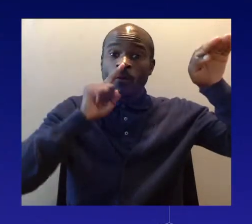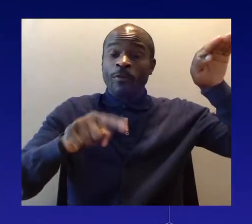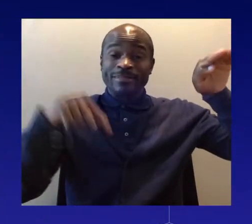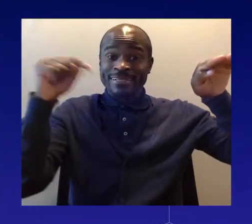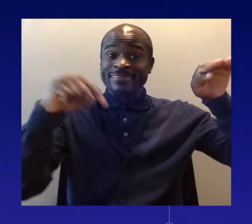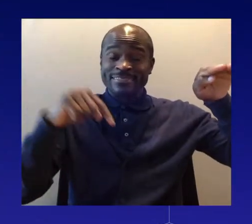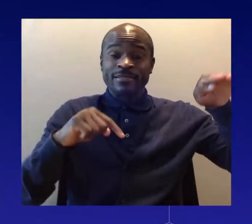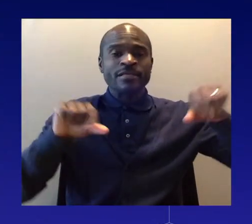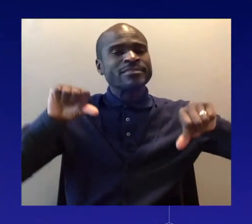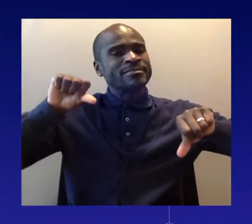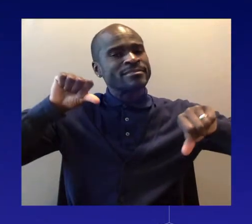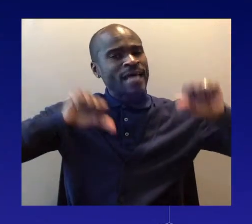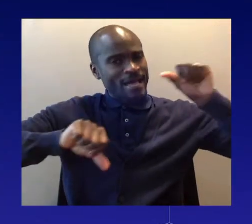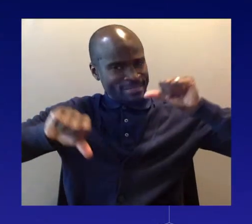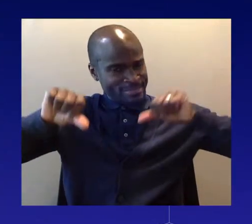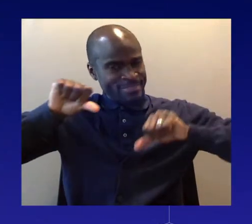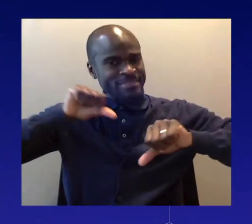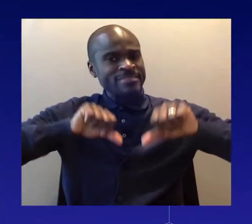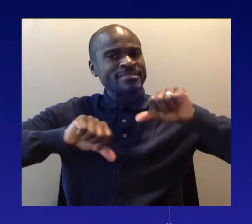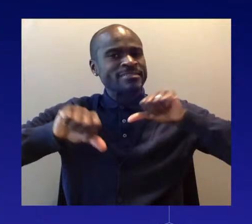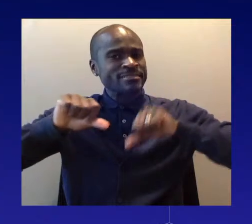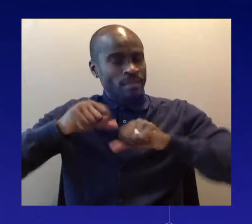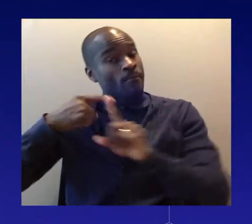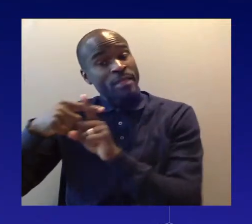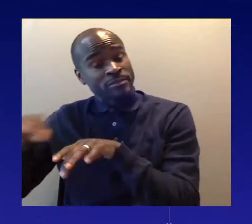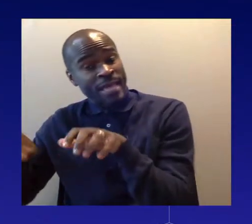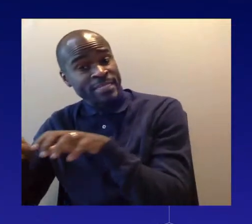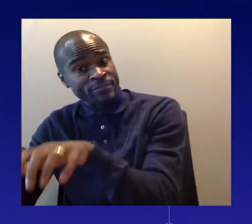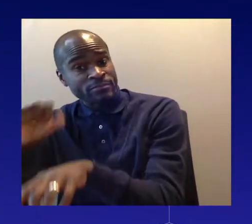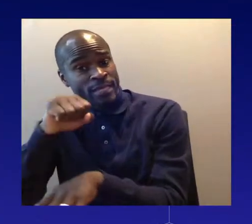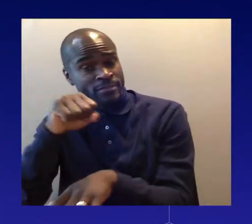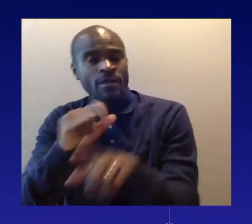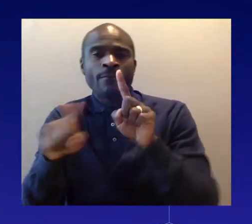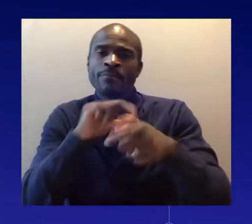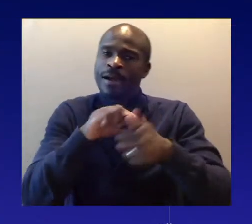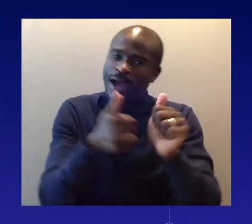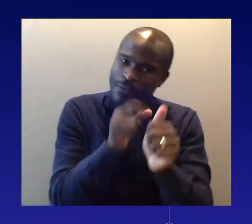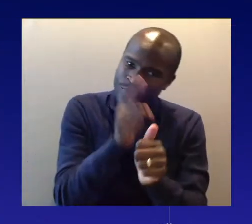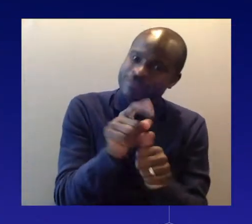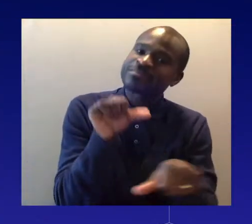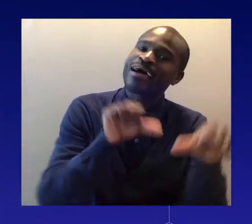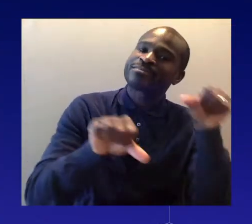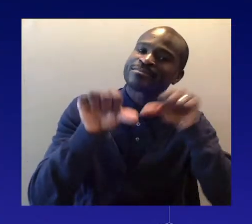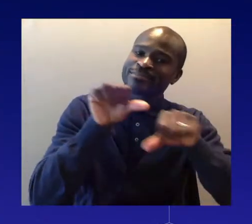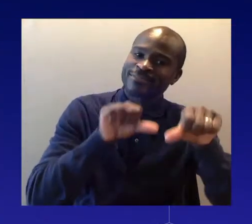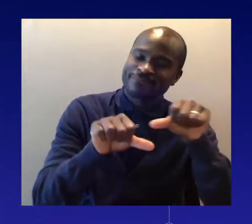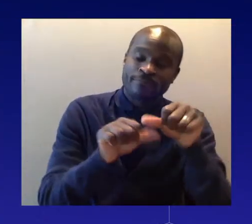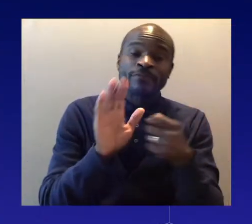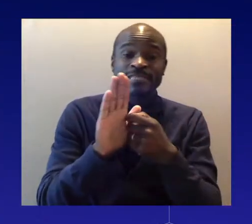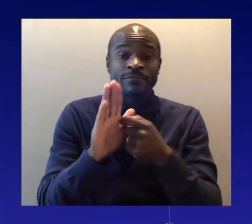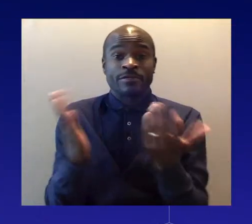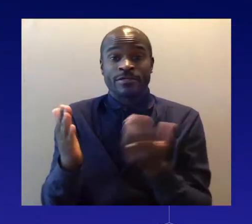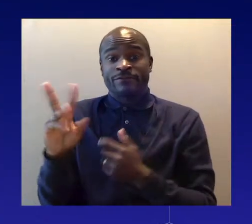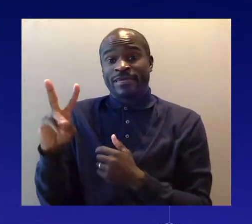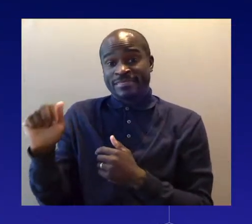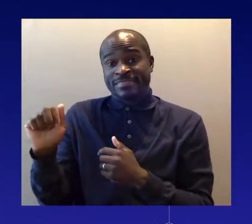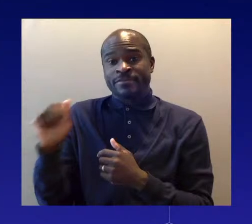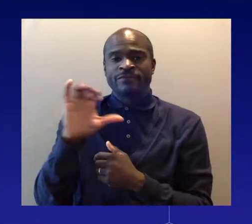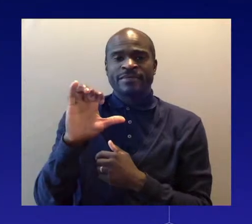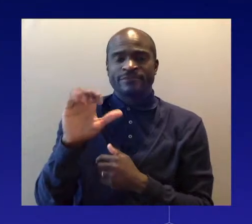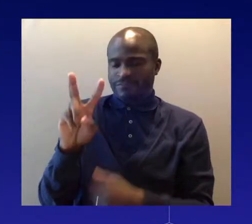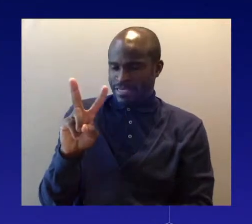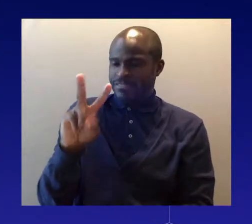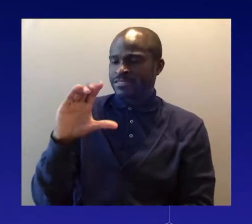to navigation as well as an activity. And so from my perspective, we're working in Virginia and at VCU in creating